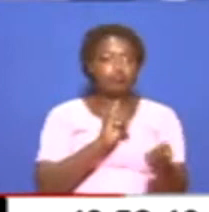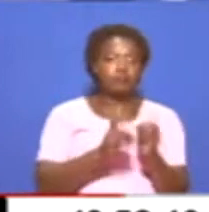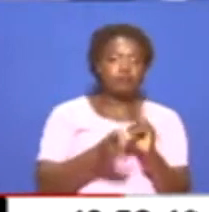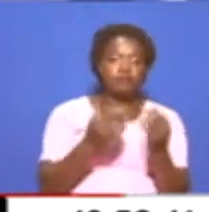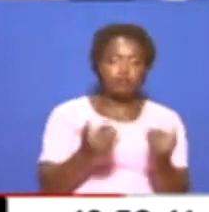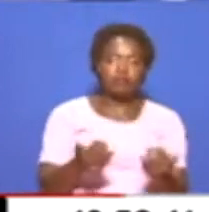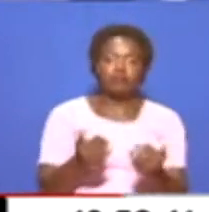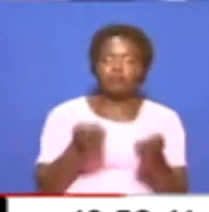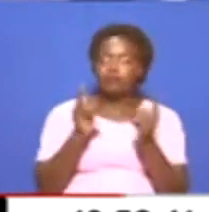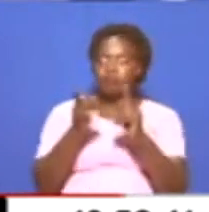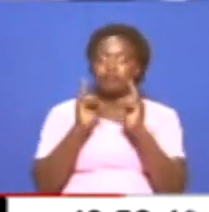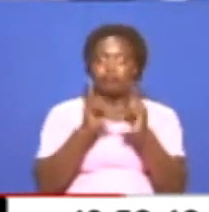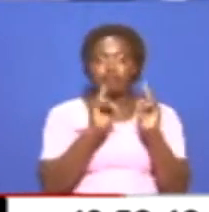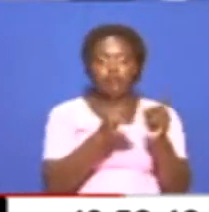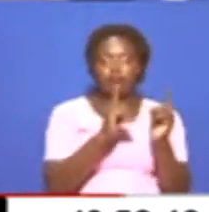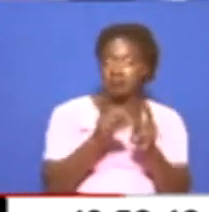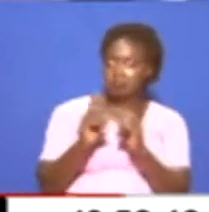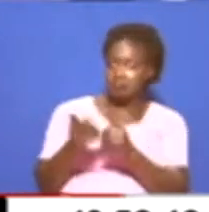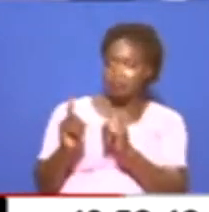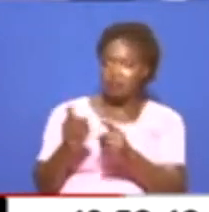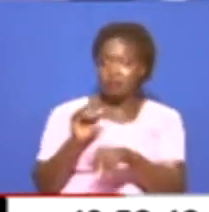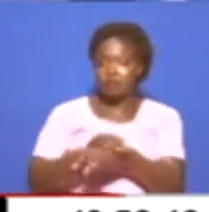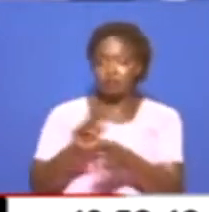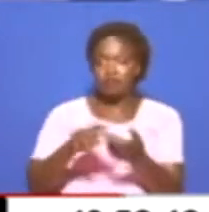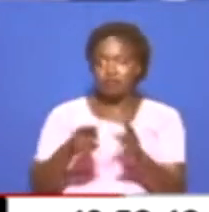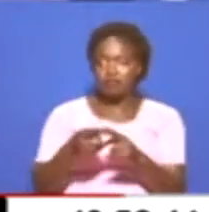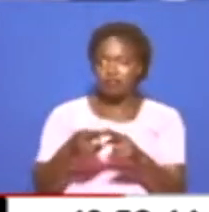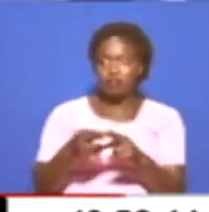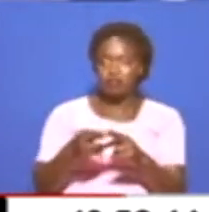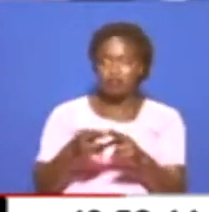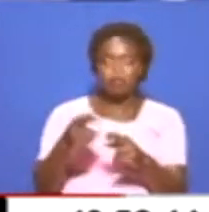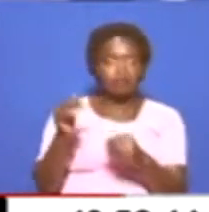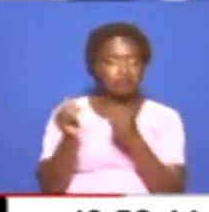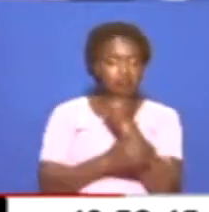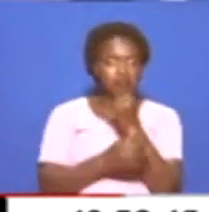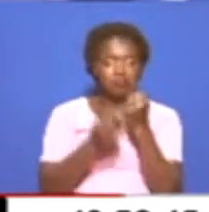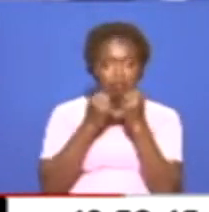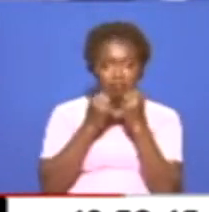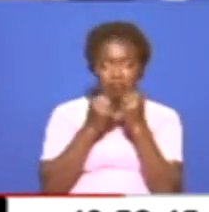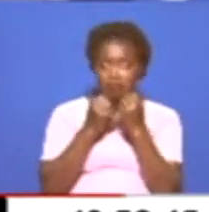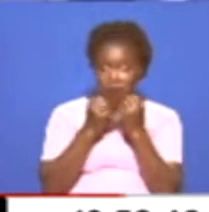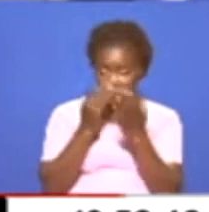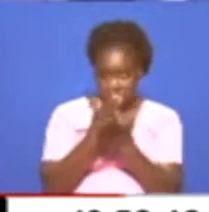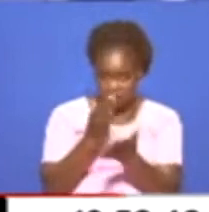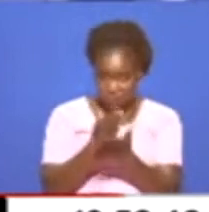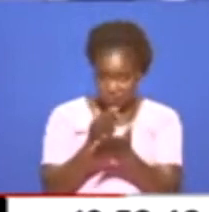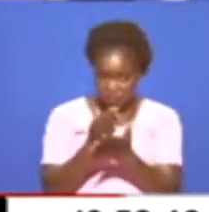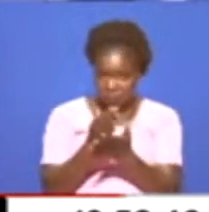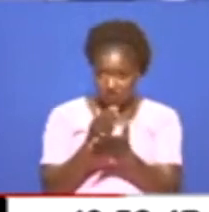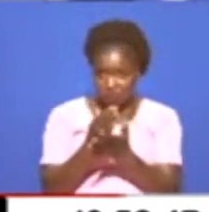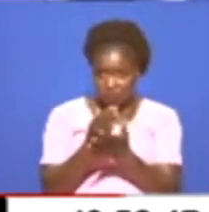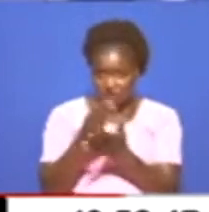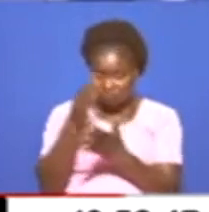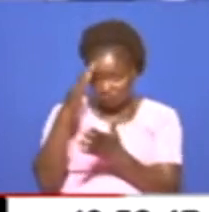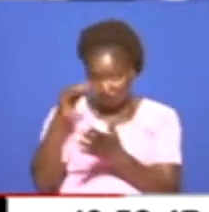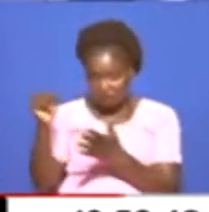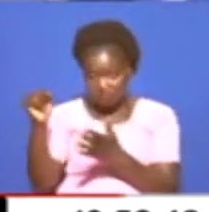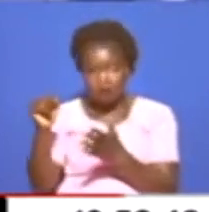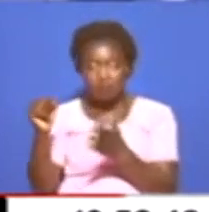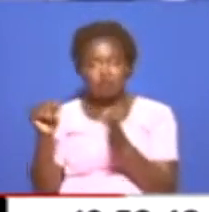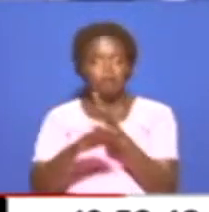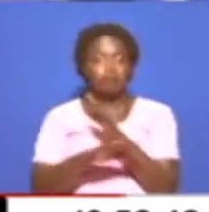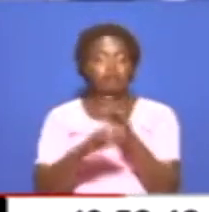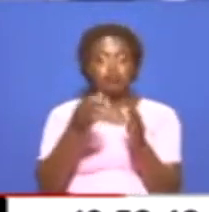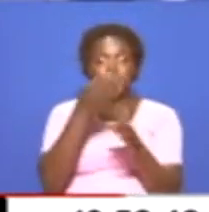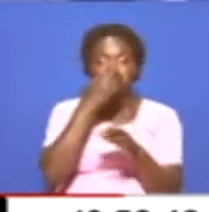has not been a good relationship between the two main principals of Jubilee. Mm-hmm. And, you know, what